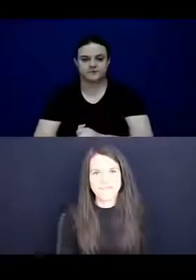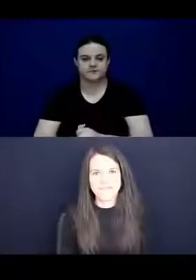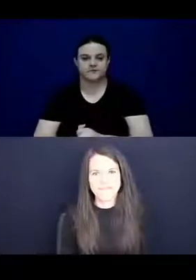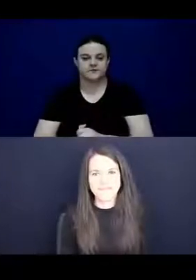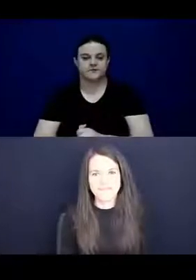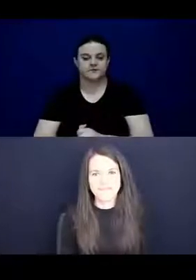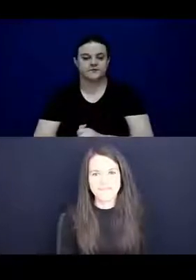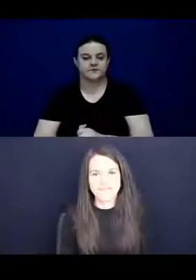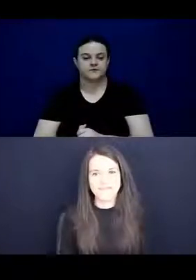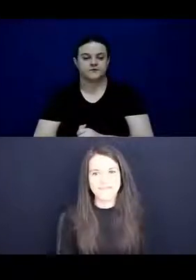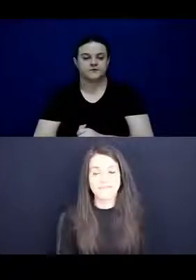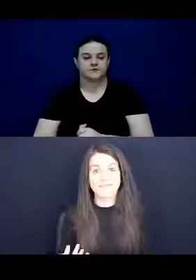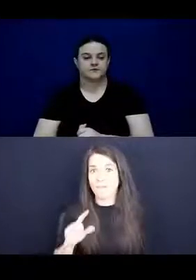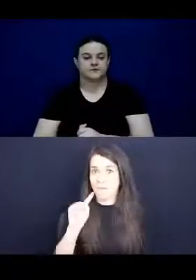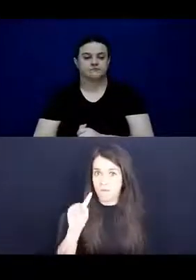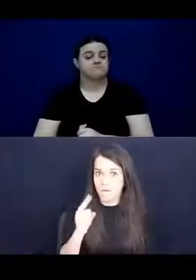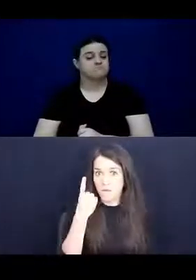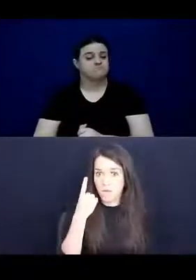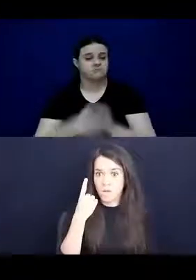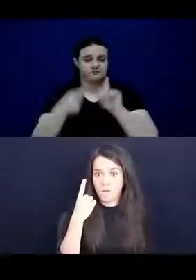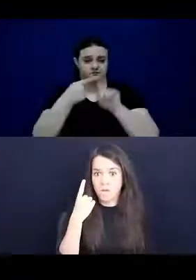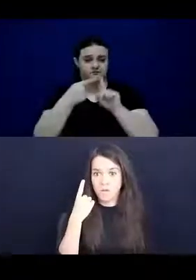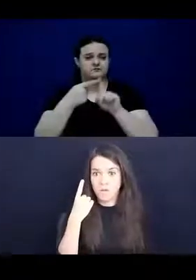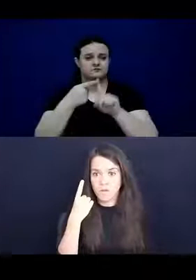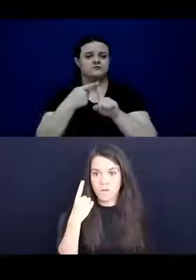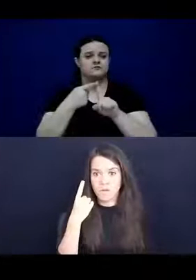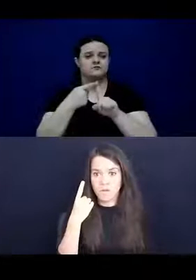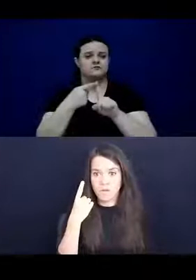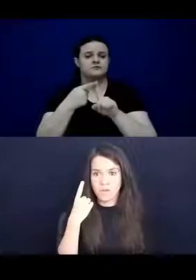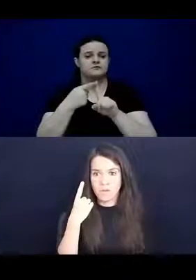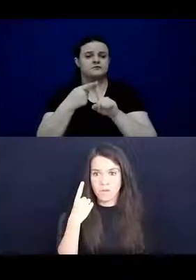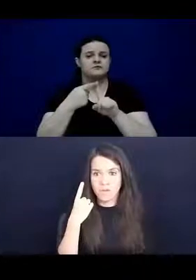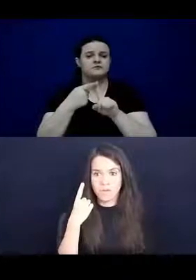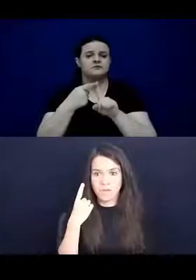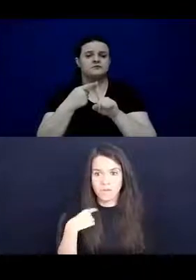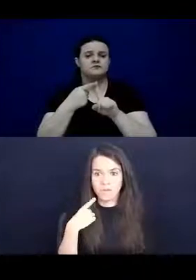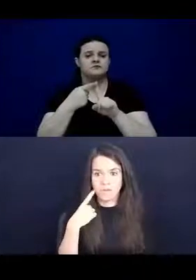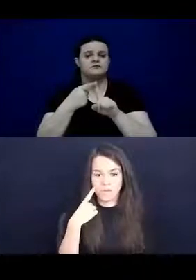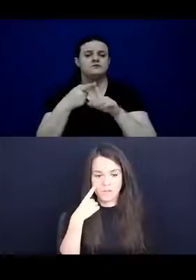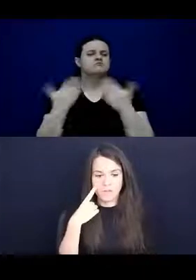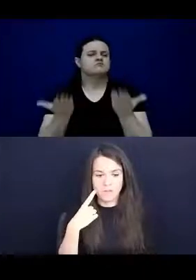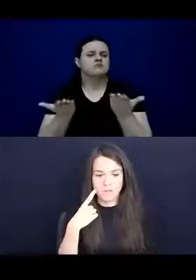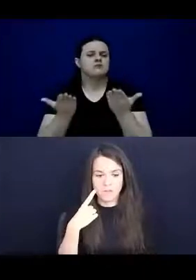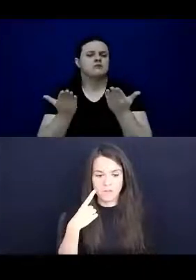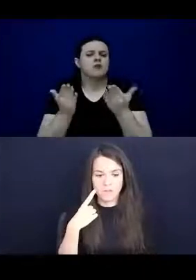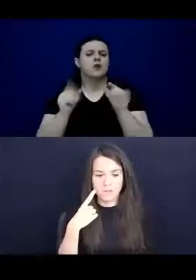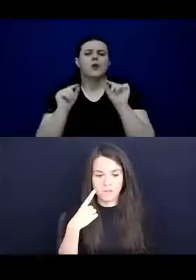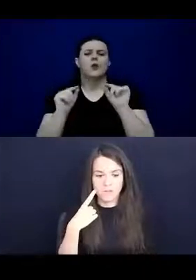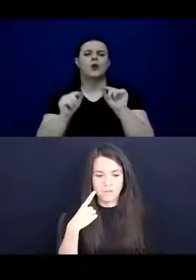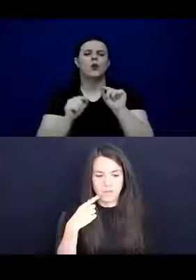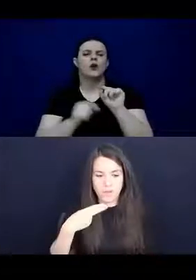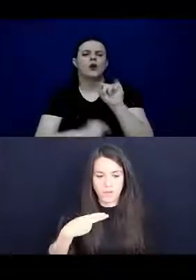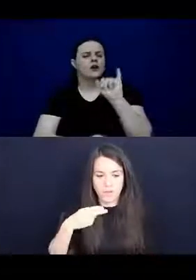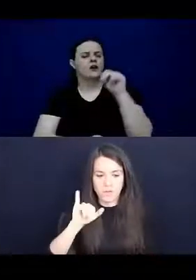So firstly, HIPI, haptic, intelligent, personalized interface, is an interface, as the name